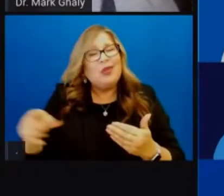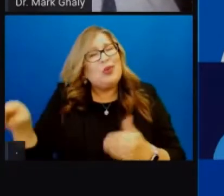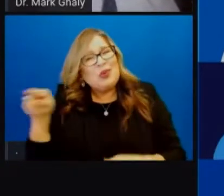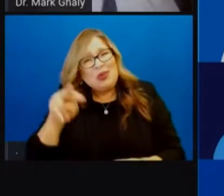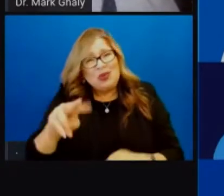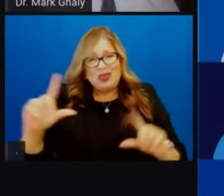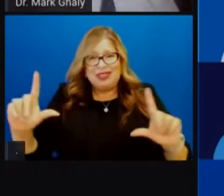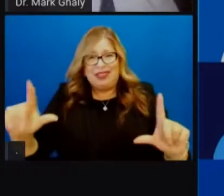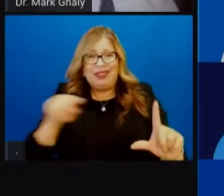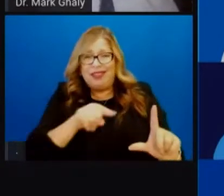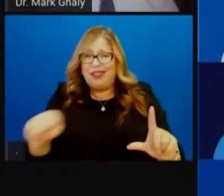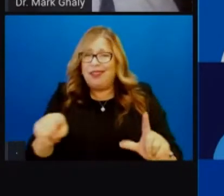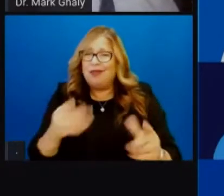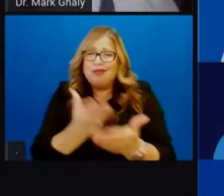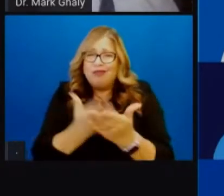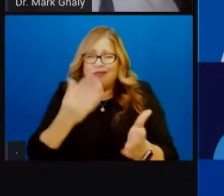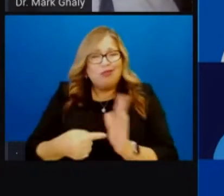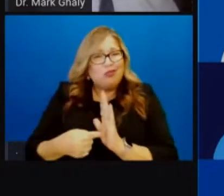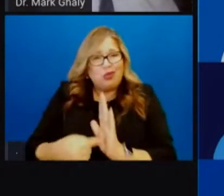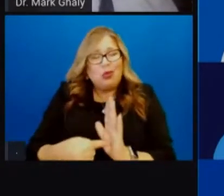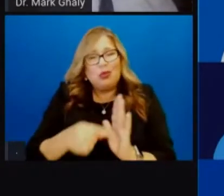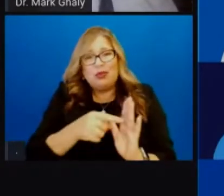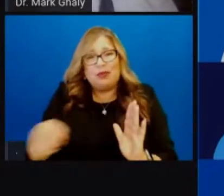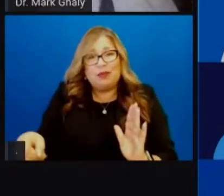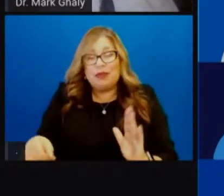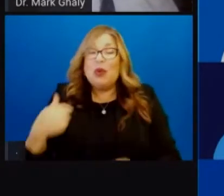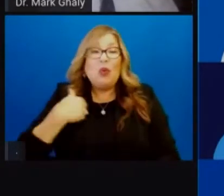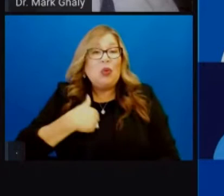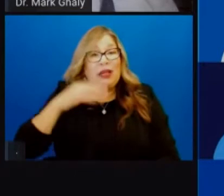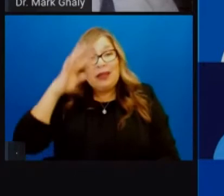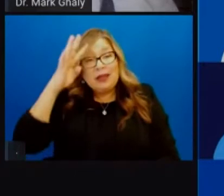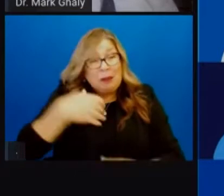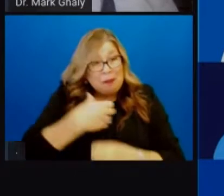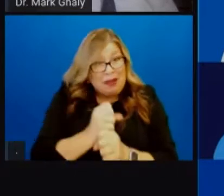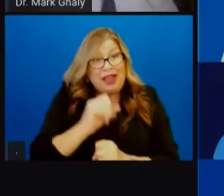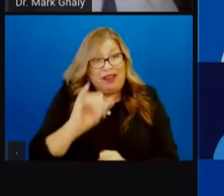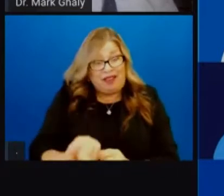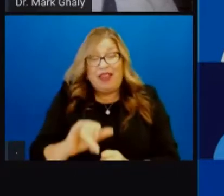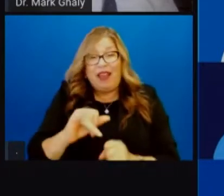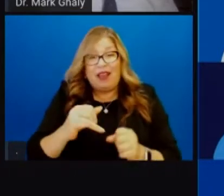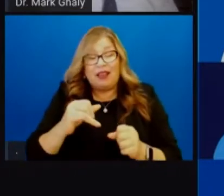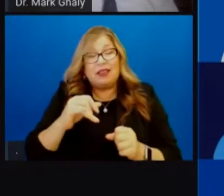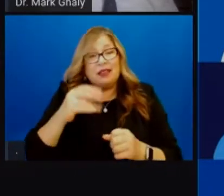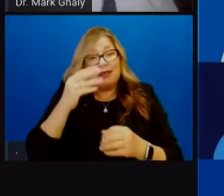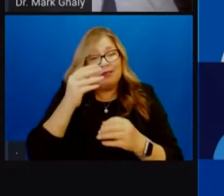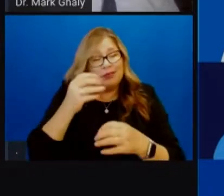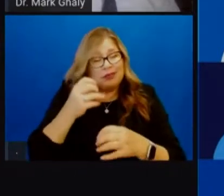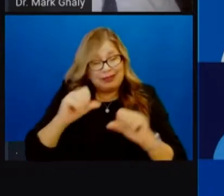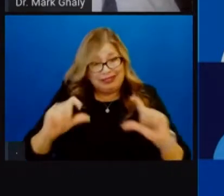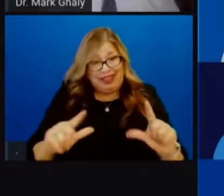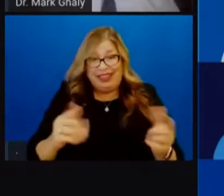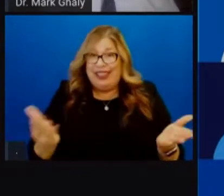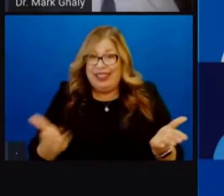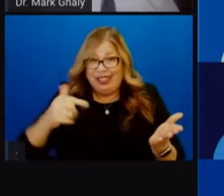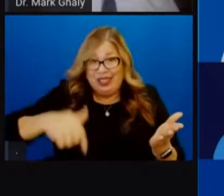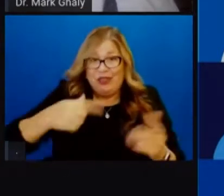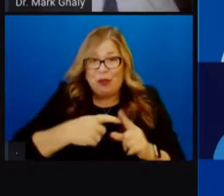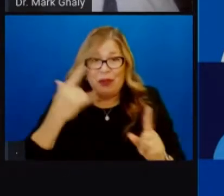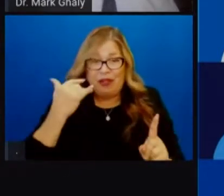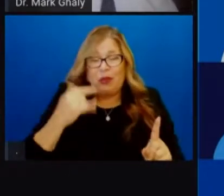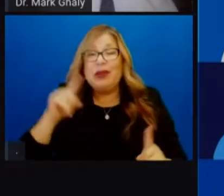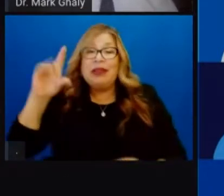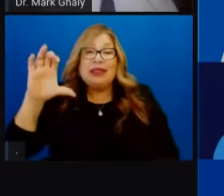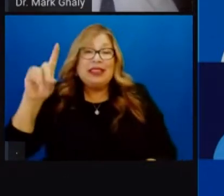evidence that was created here in California. The CDC published it, yes, but the data is here, real life experience from